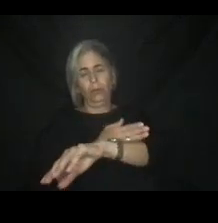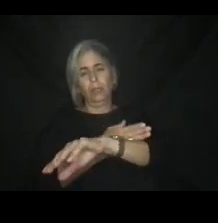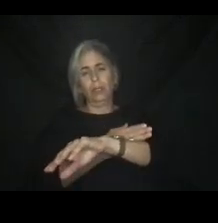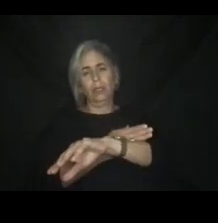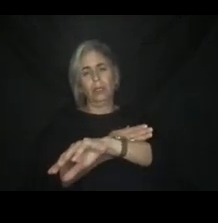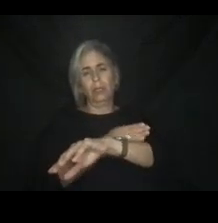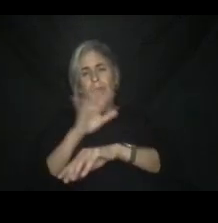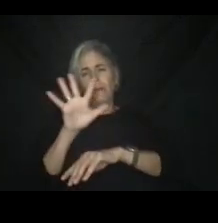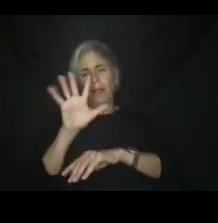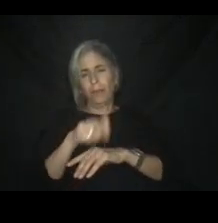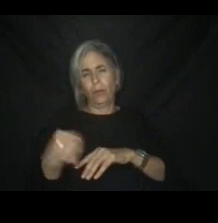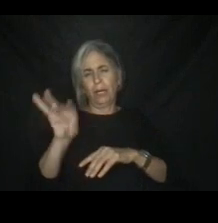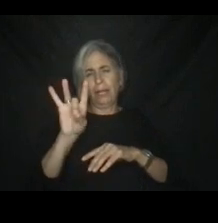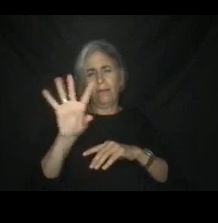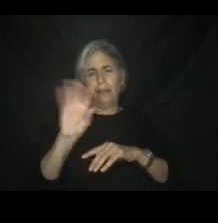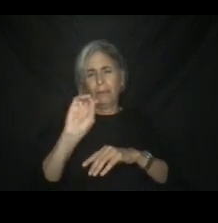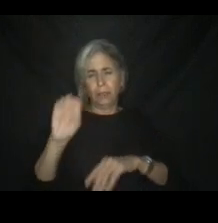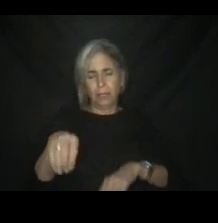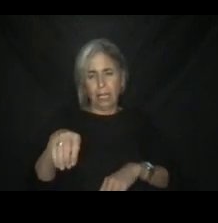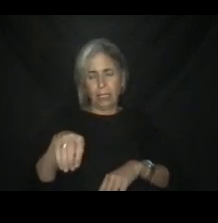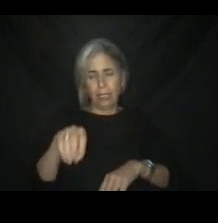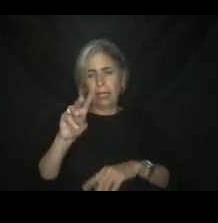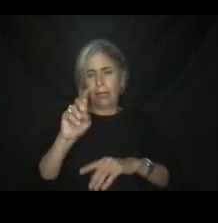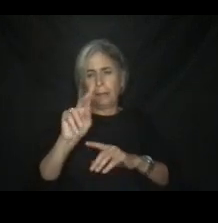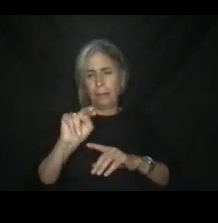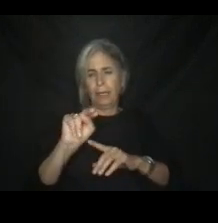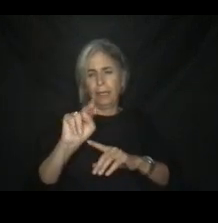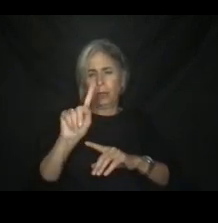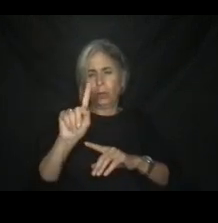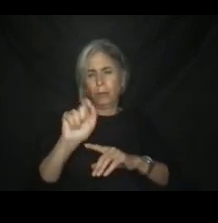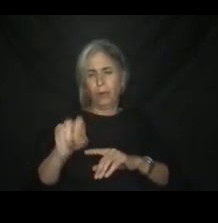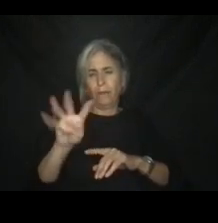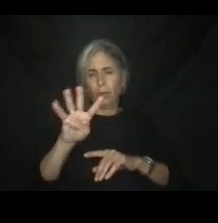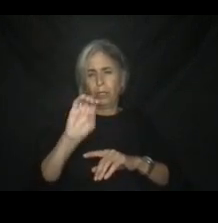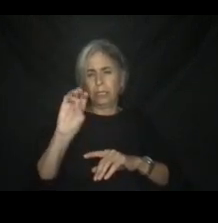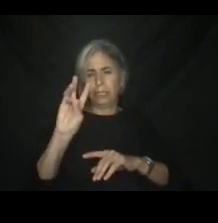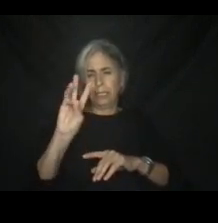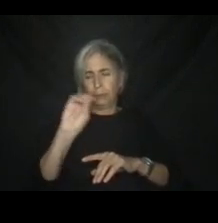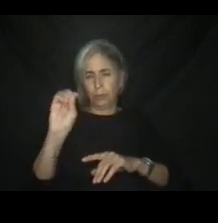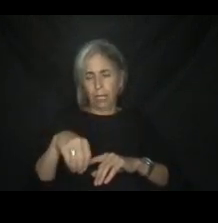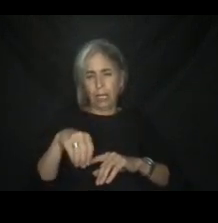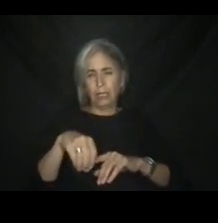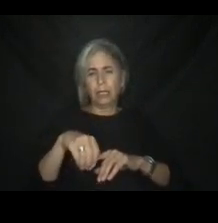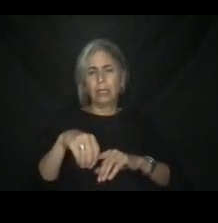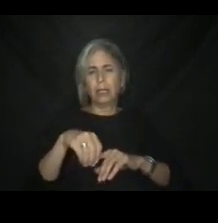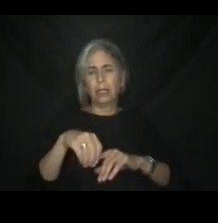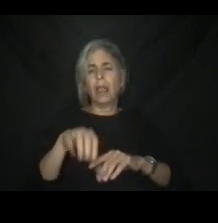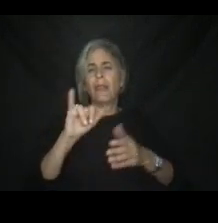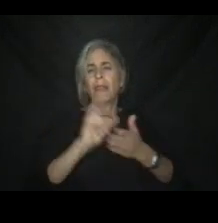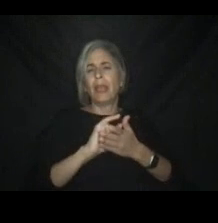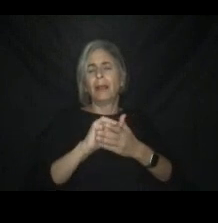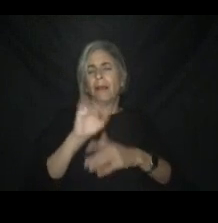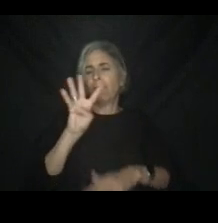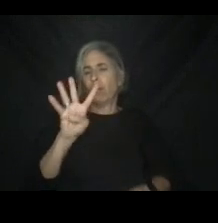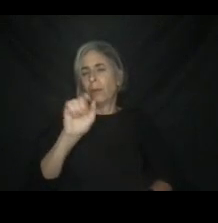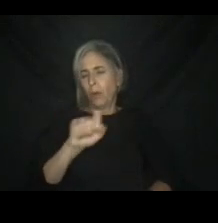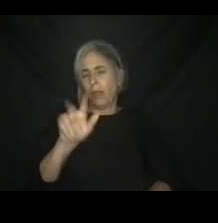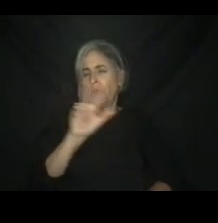to 5.85% with a mean of 1.46%, and the spread falls to